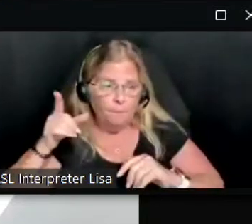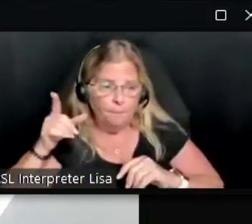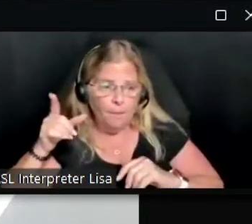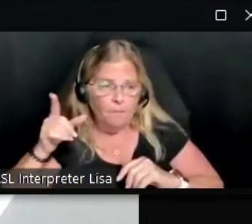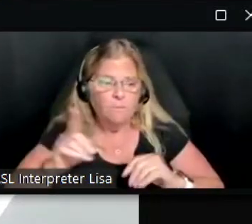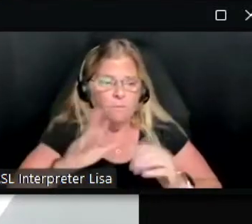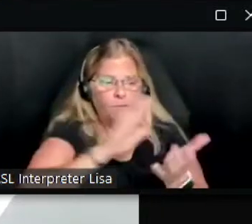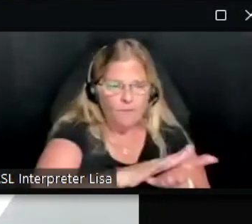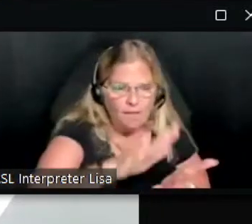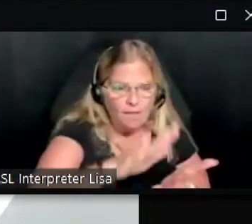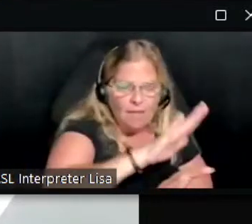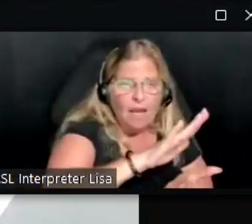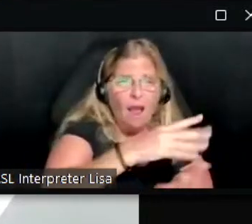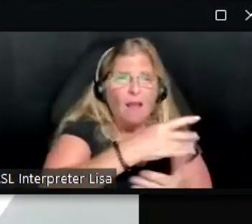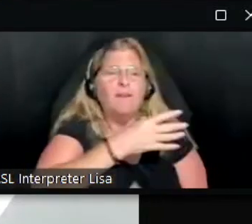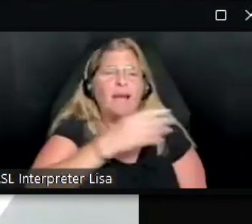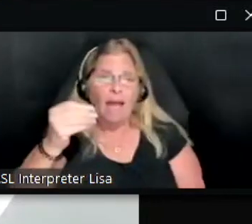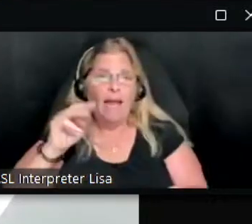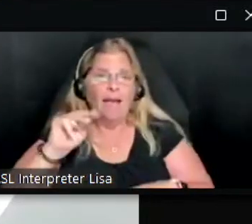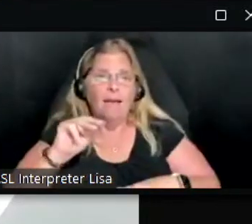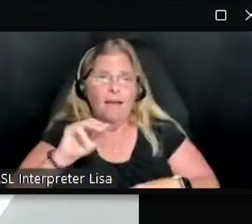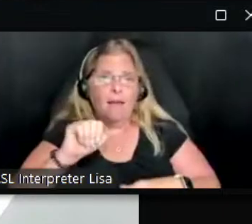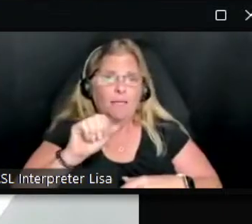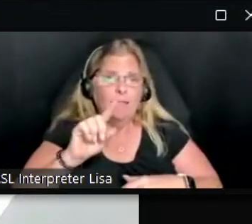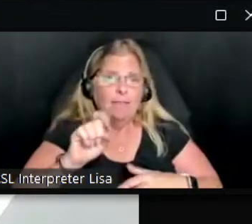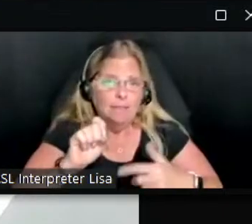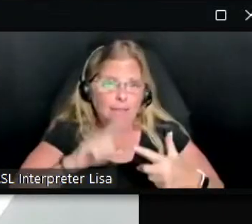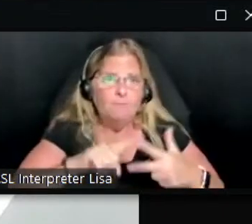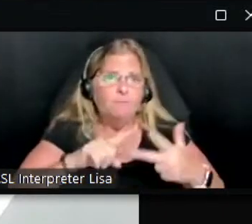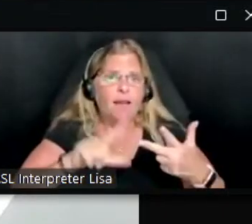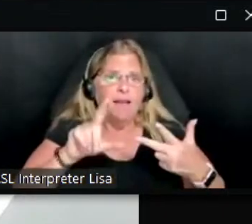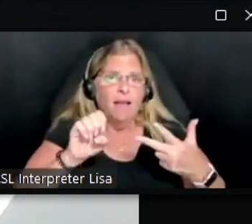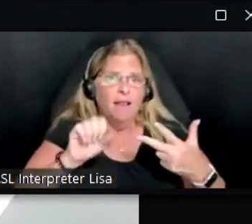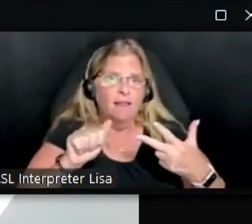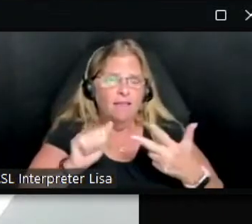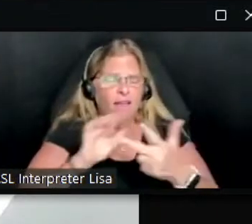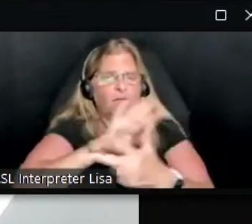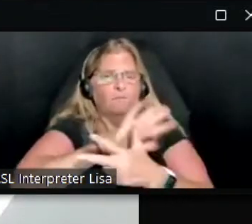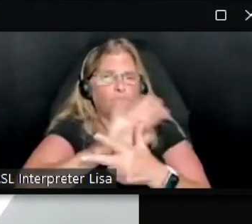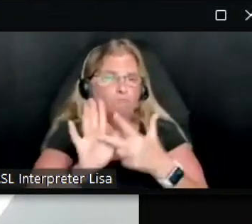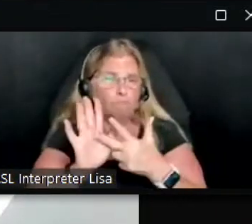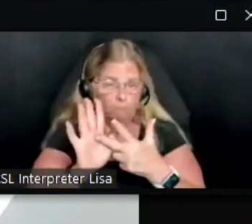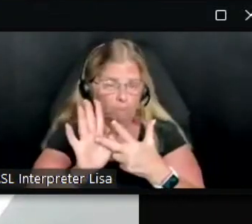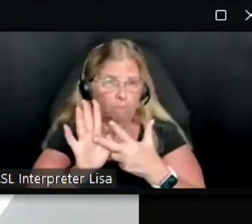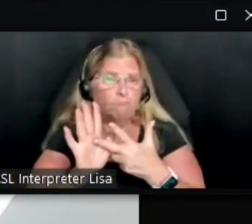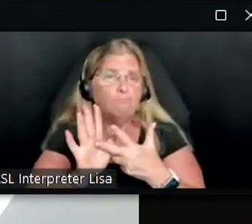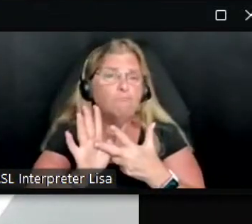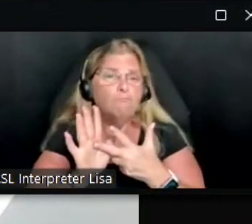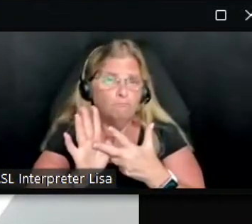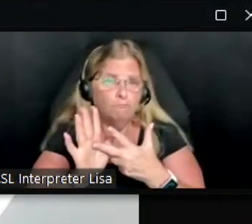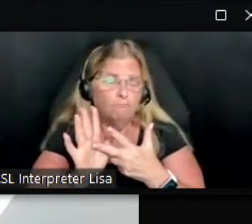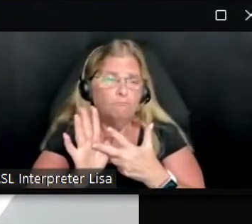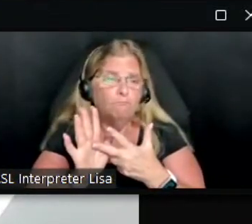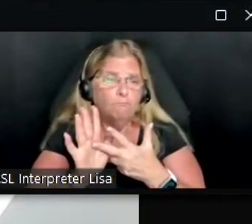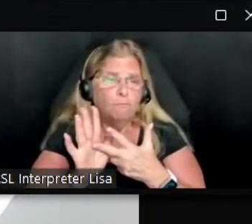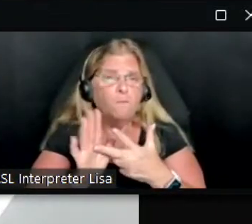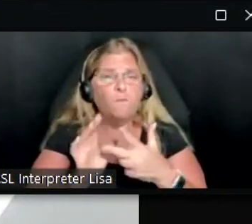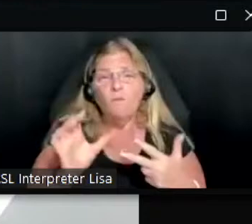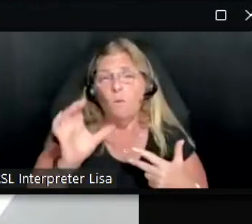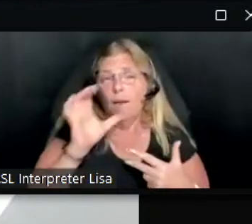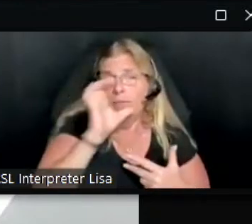education and MSDE and LEAs. I assume